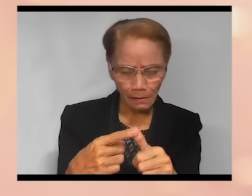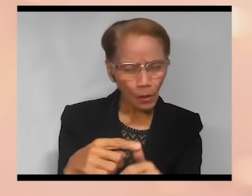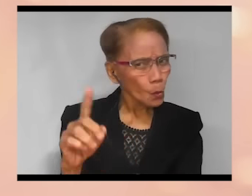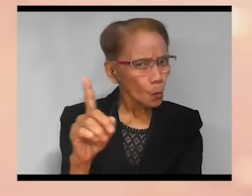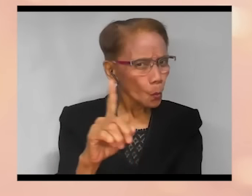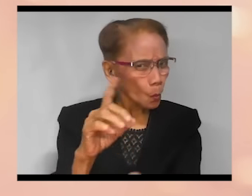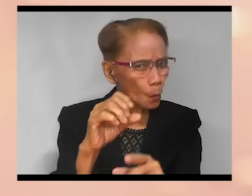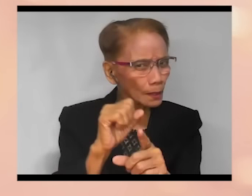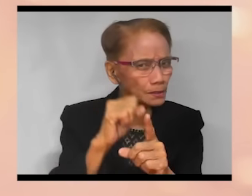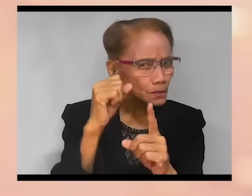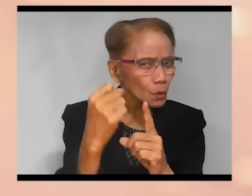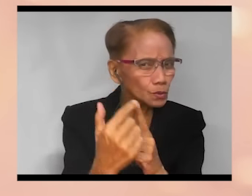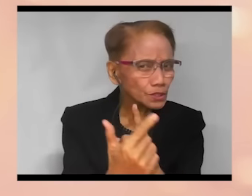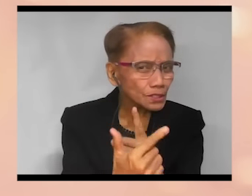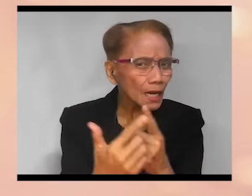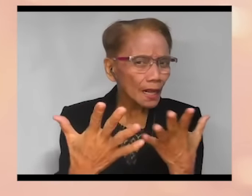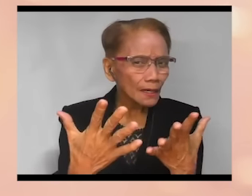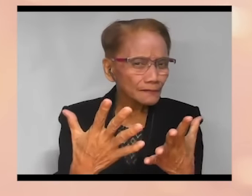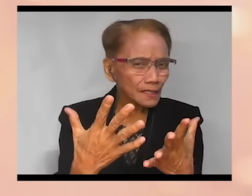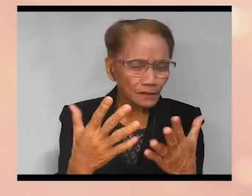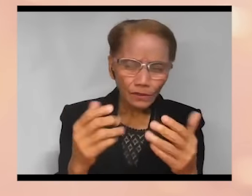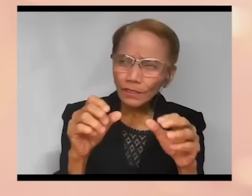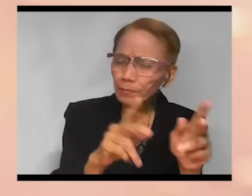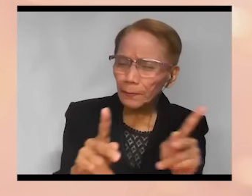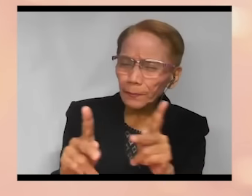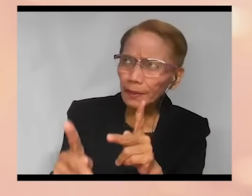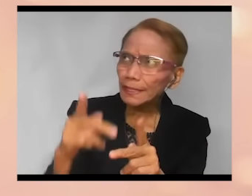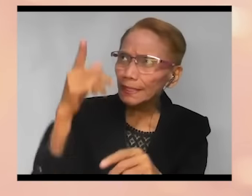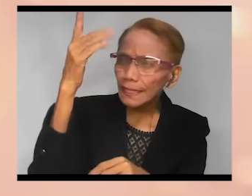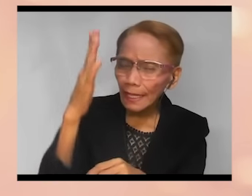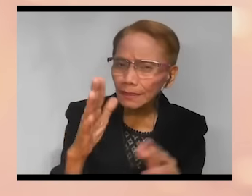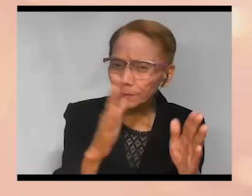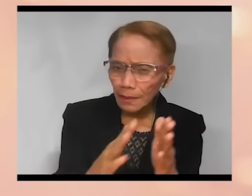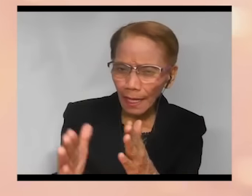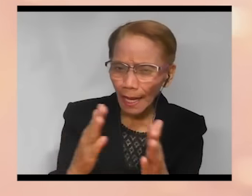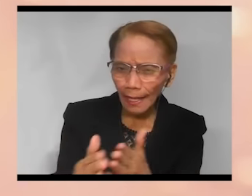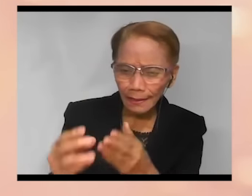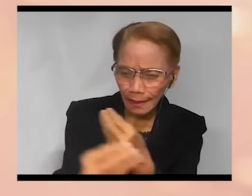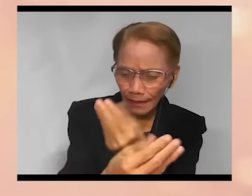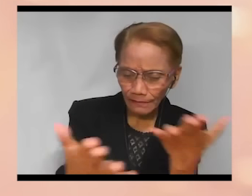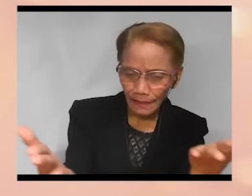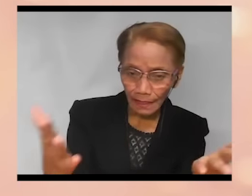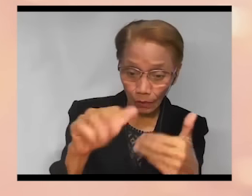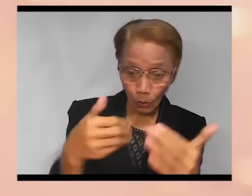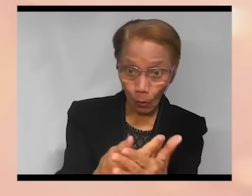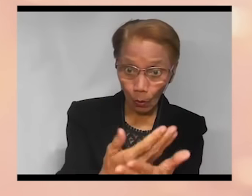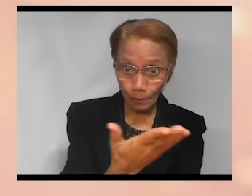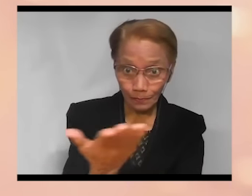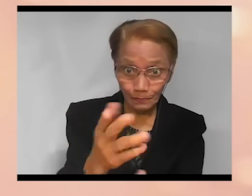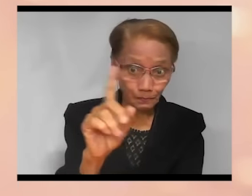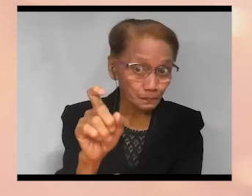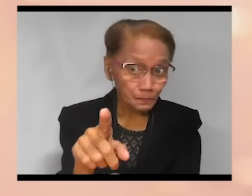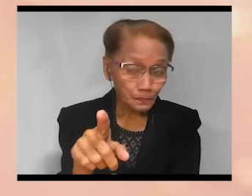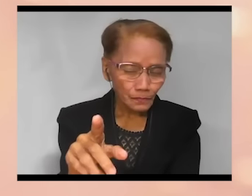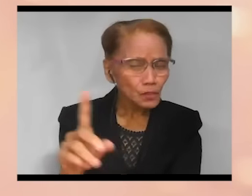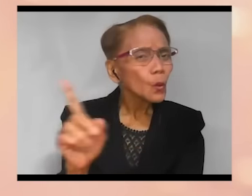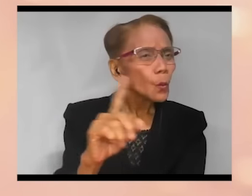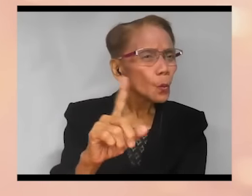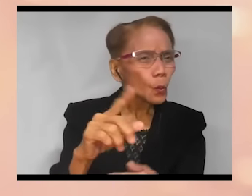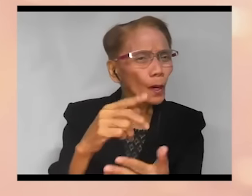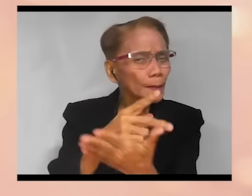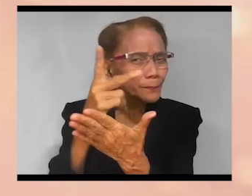social factors prevent God's plan of providing for all? Anong mga aspeto sa ating